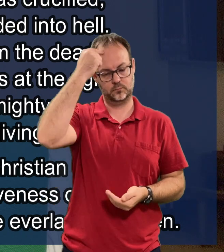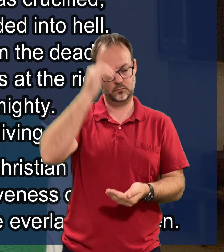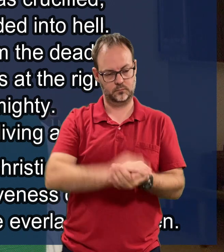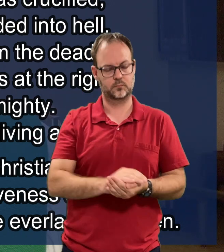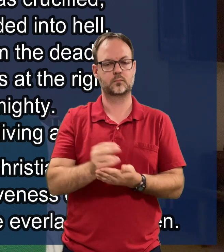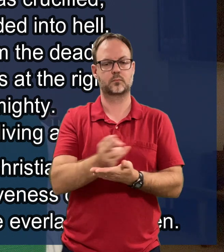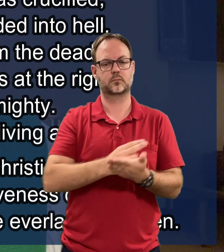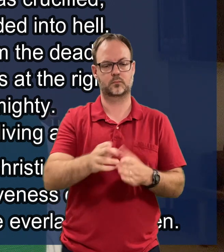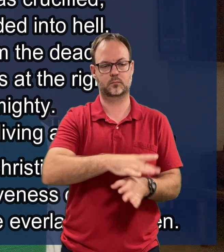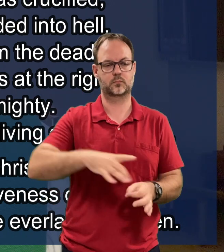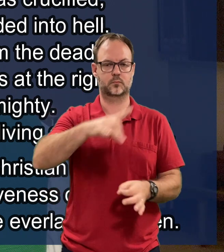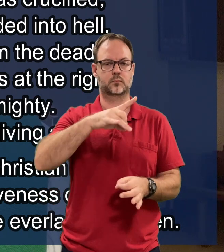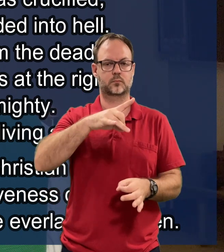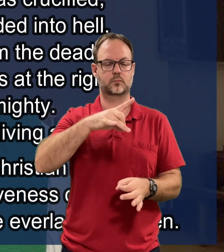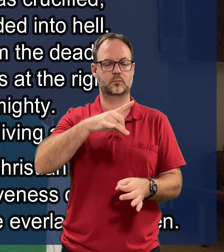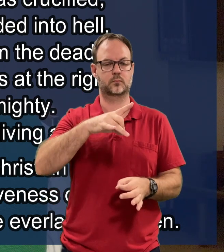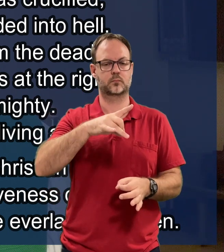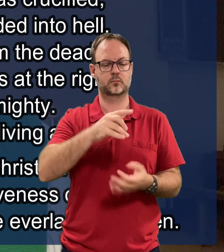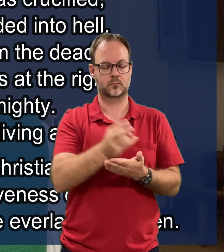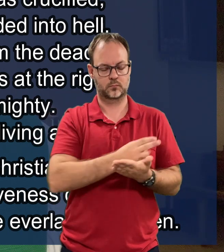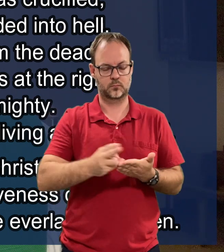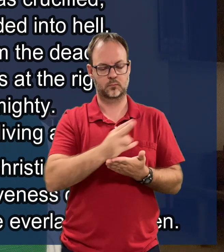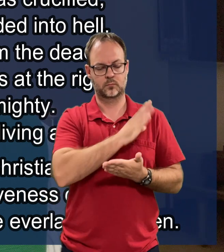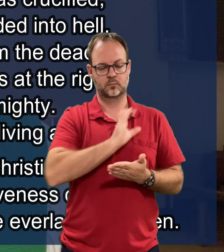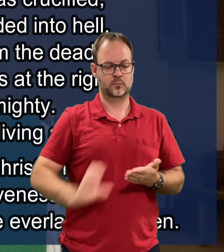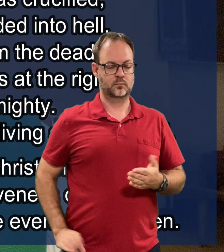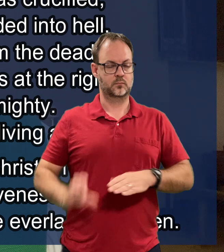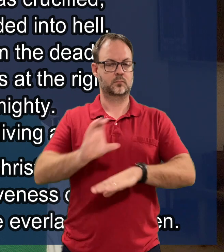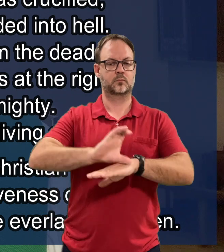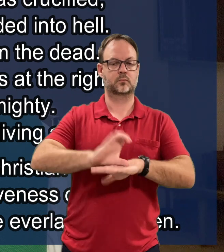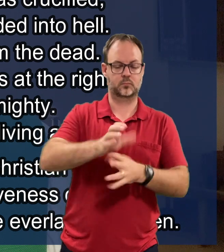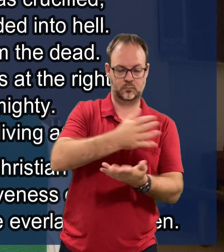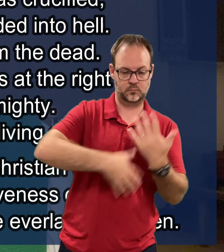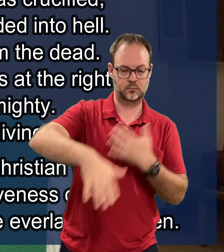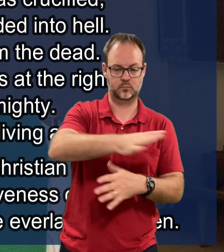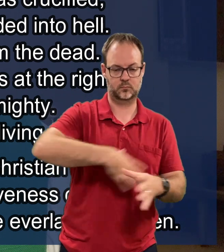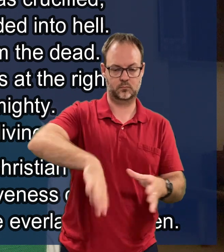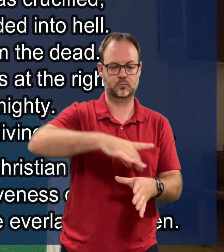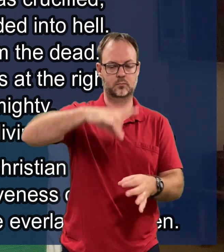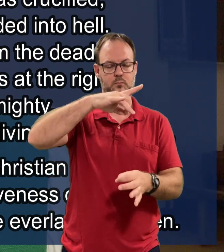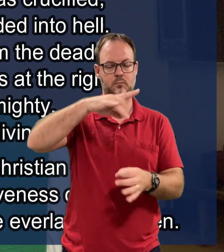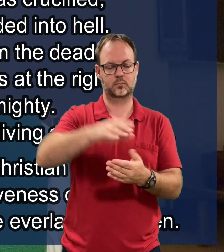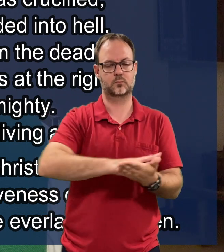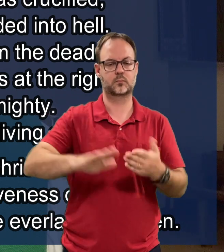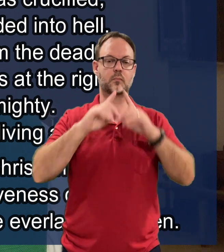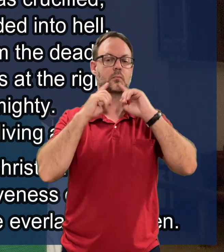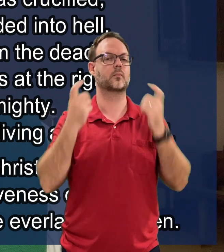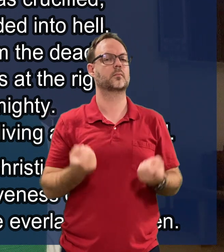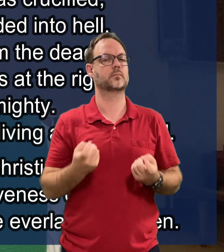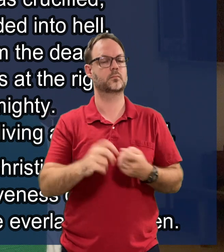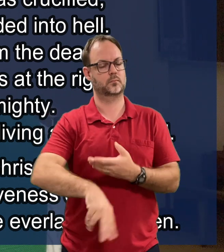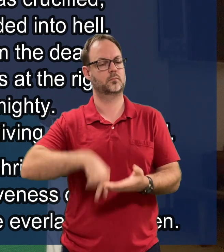Holy Spirit, the Holy Christian Church, the communion of saints, the forgiveness of sins,